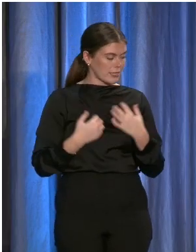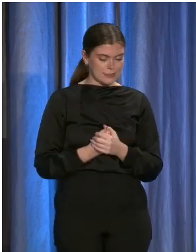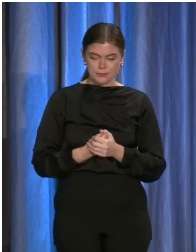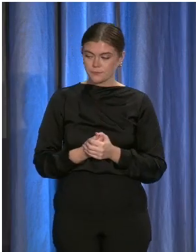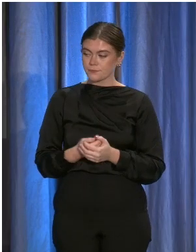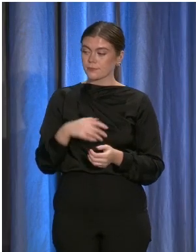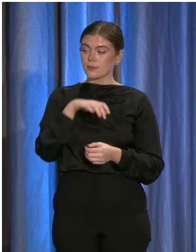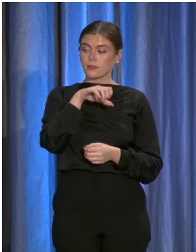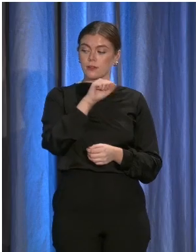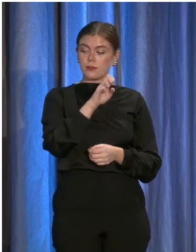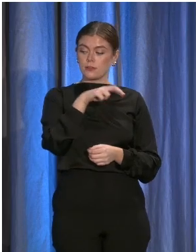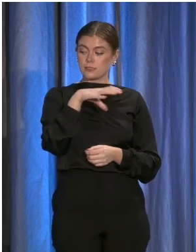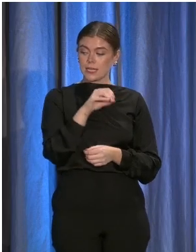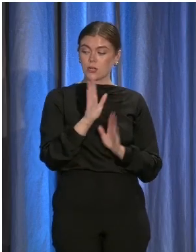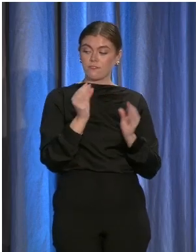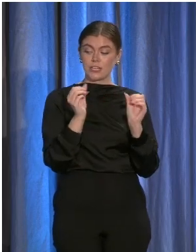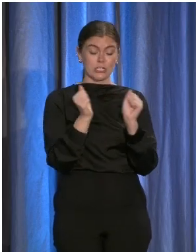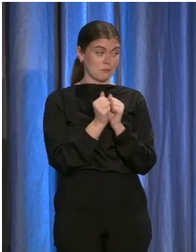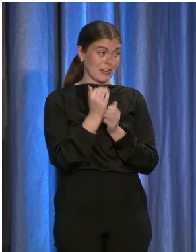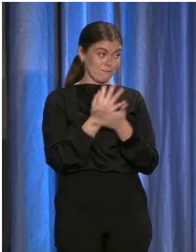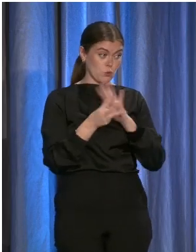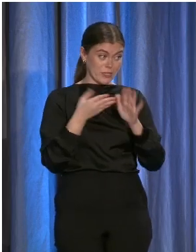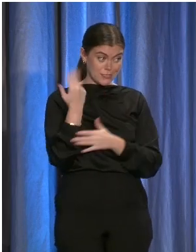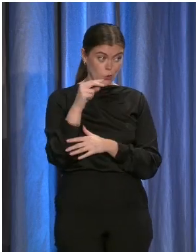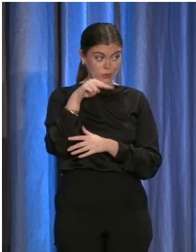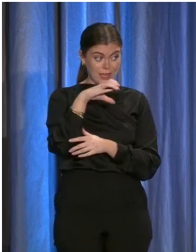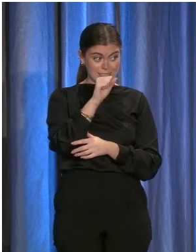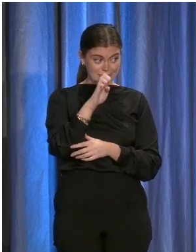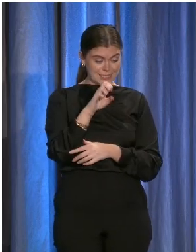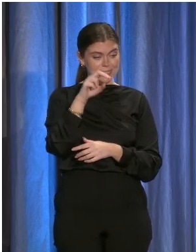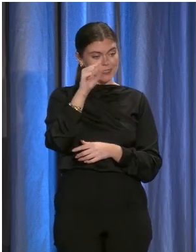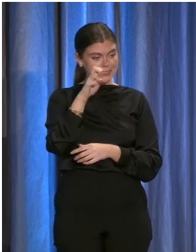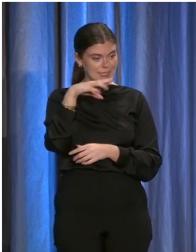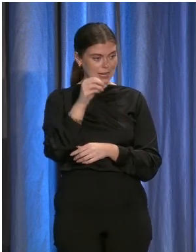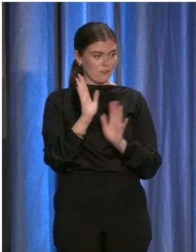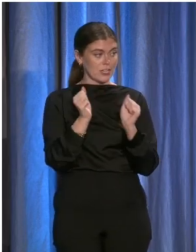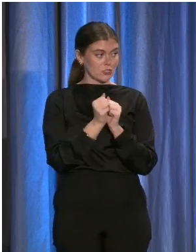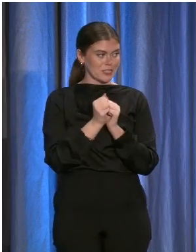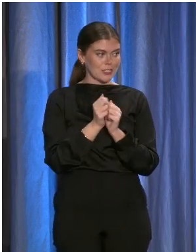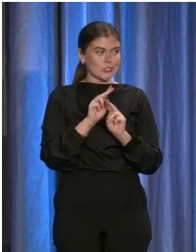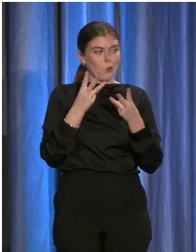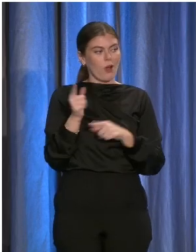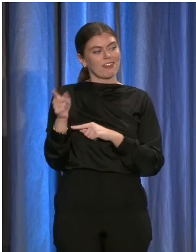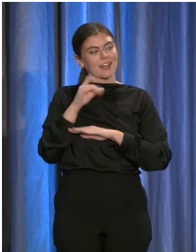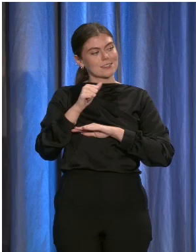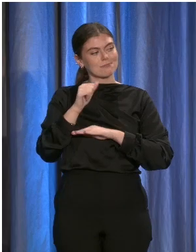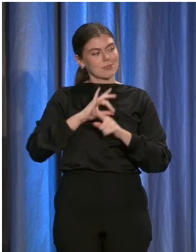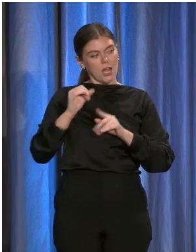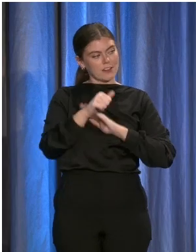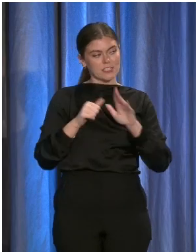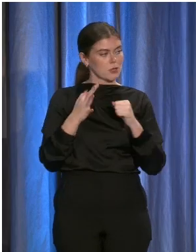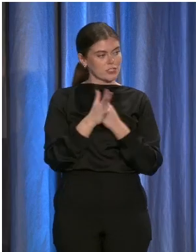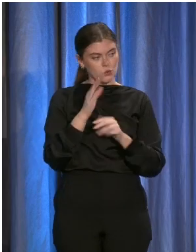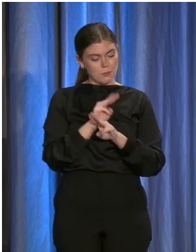I met a couple of weeks ago, NCSE Sinos I met and reported to, don't want this for